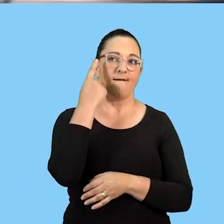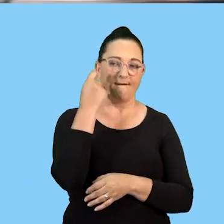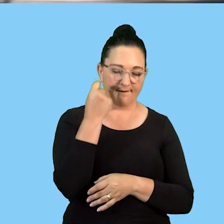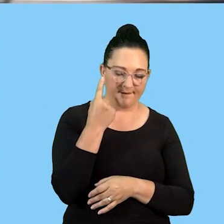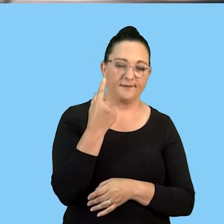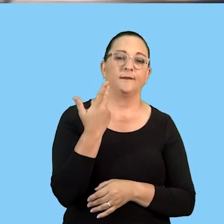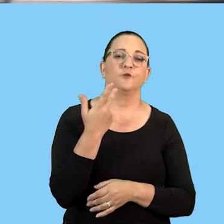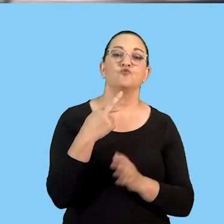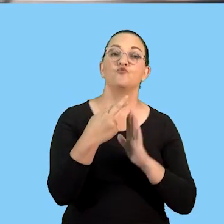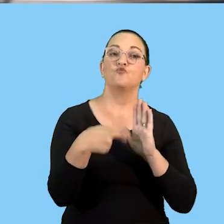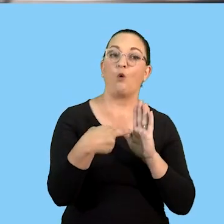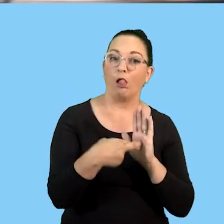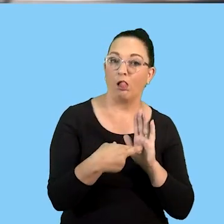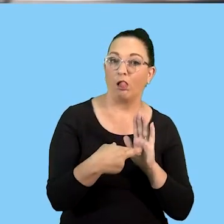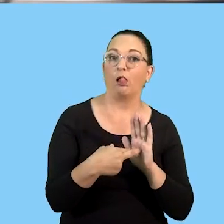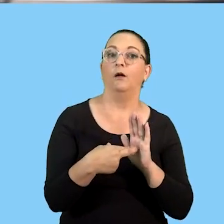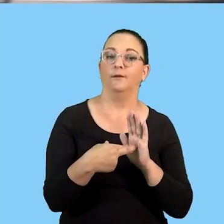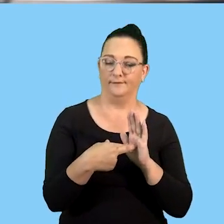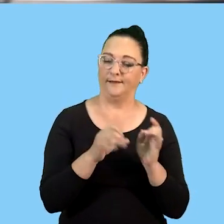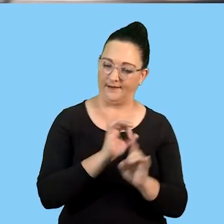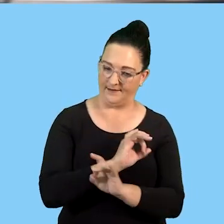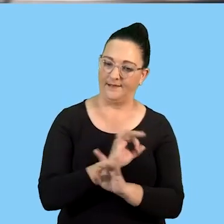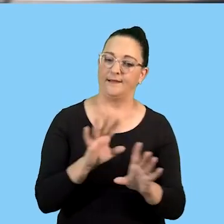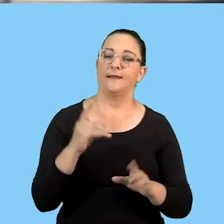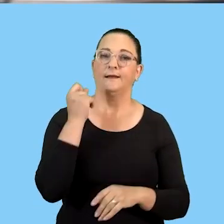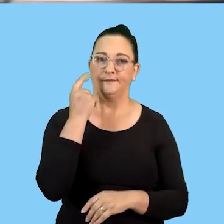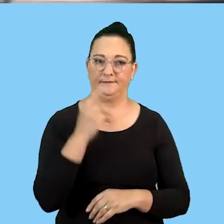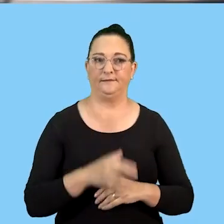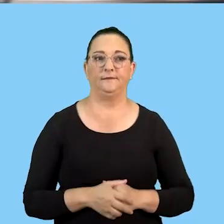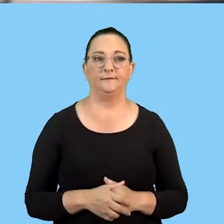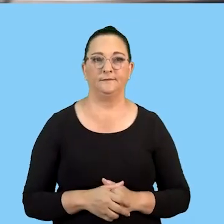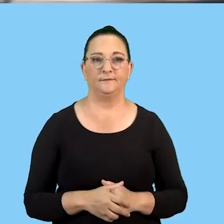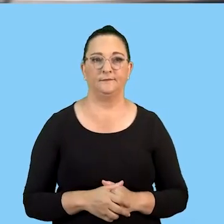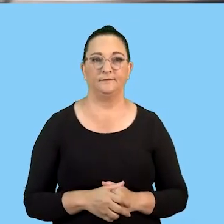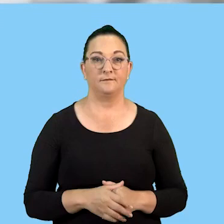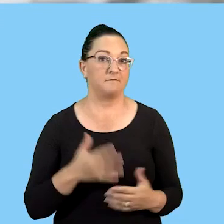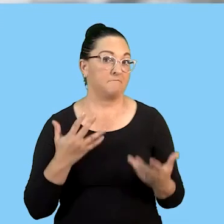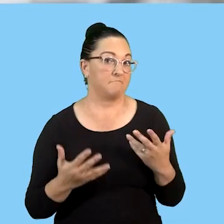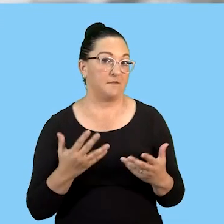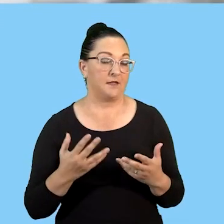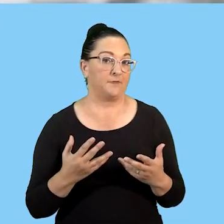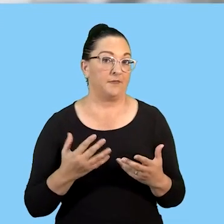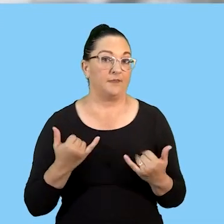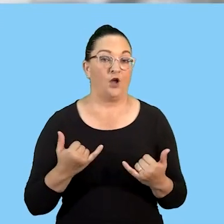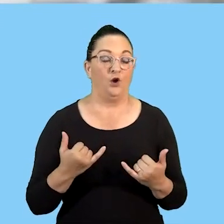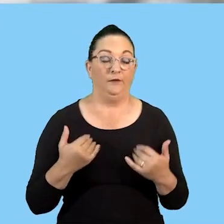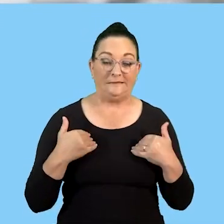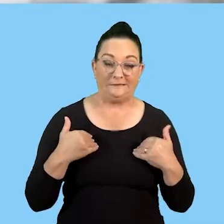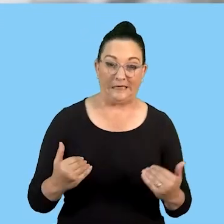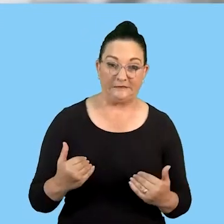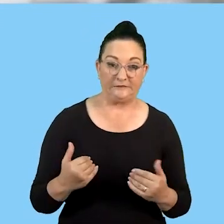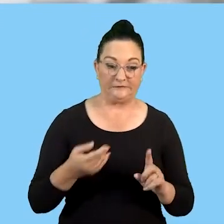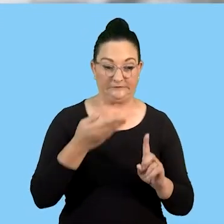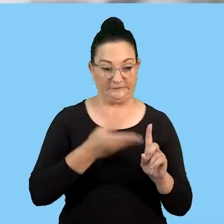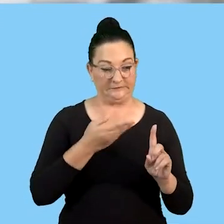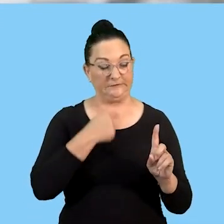their role and their responsibilities in this regard. So maybe it might happen that during induction, the new employee